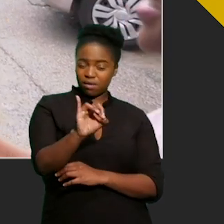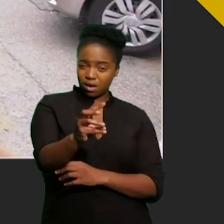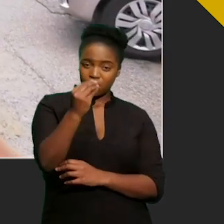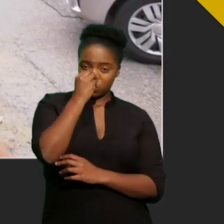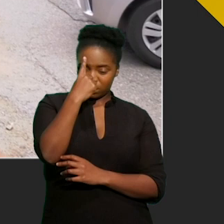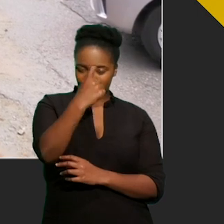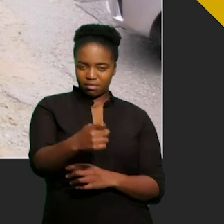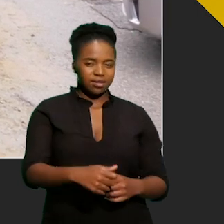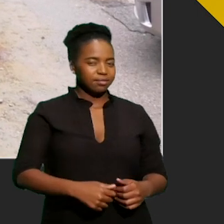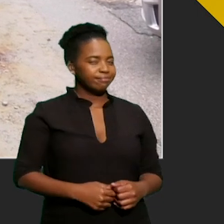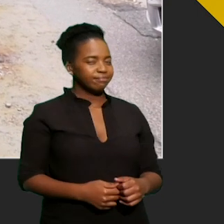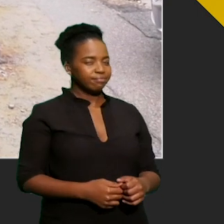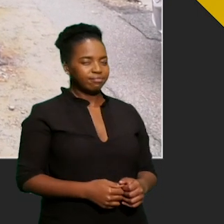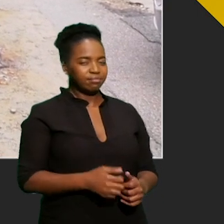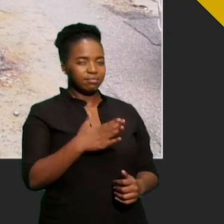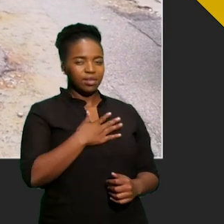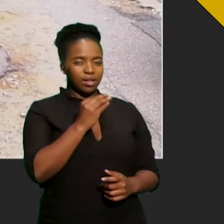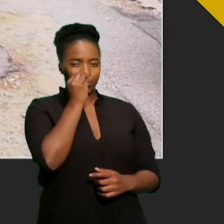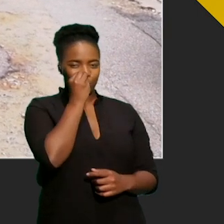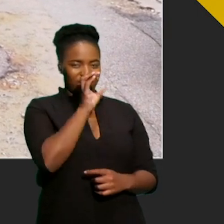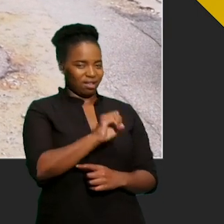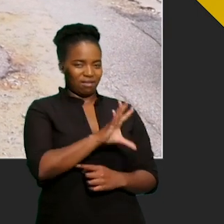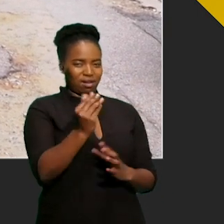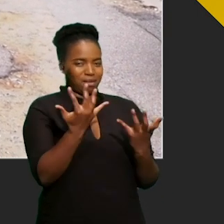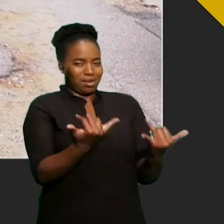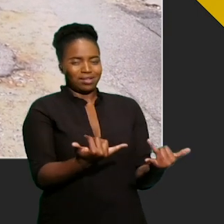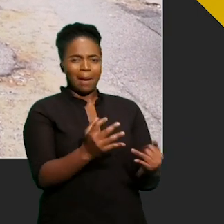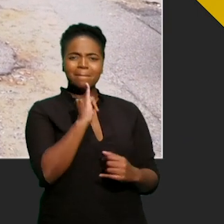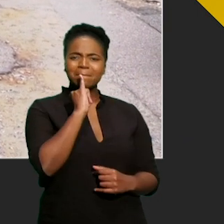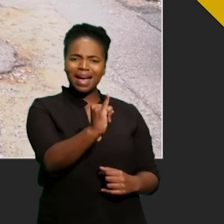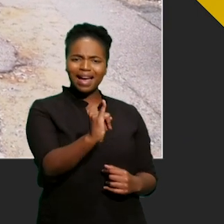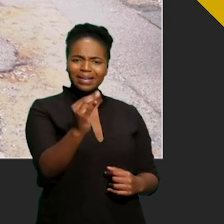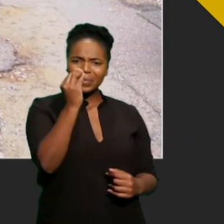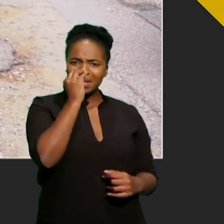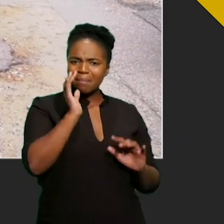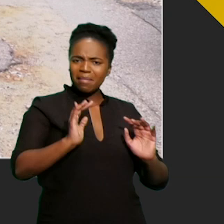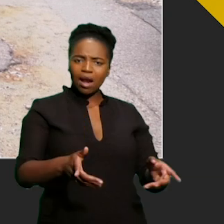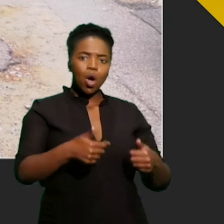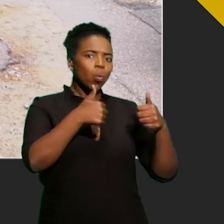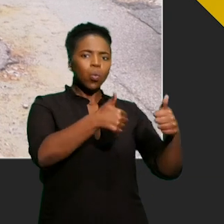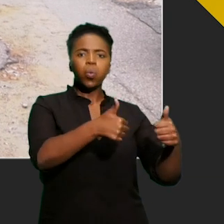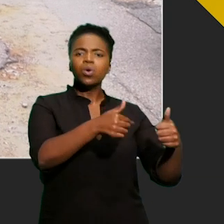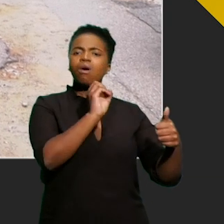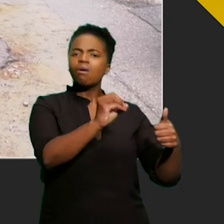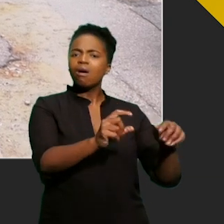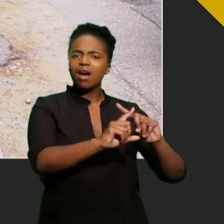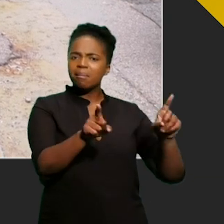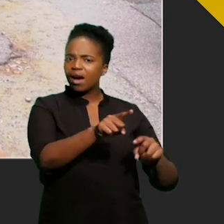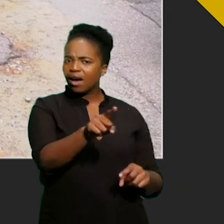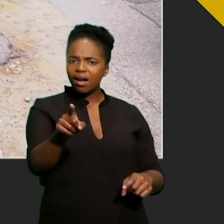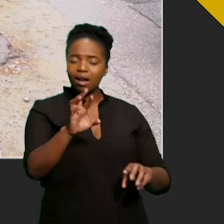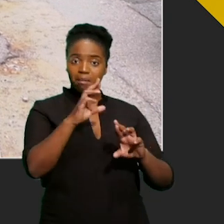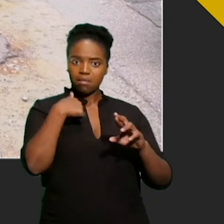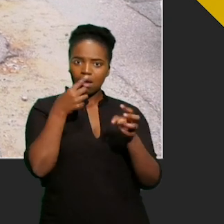today? I just feel like the news in South Africa today, it's mostly bad news. I feel like there is sometimes good news, but like the news that